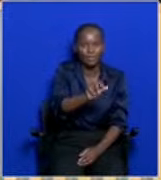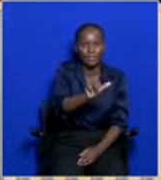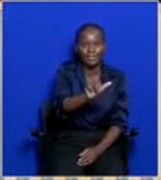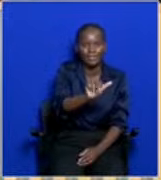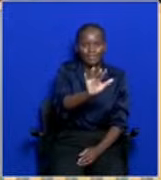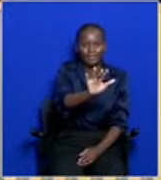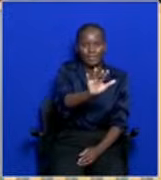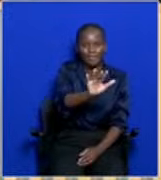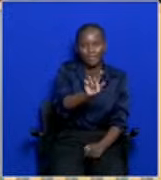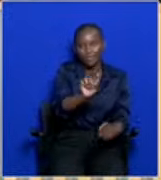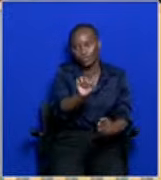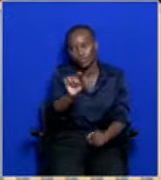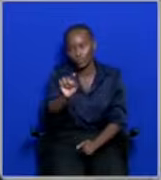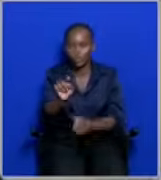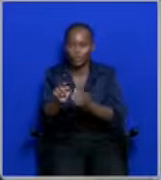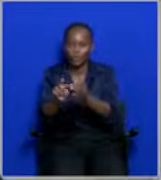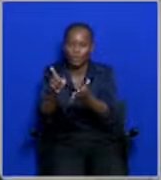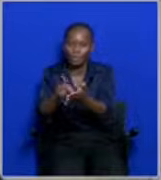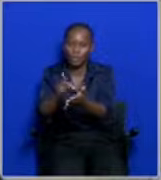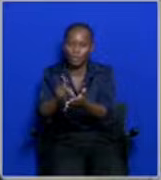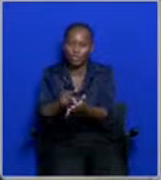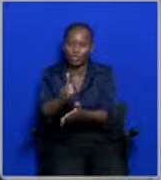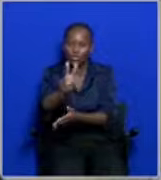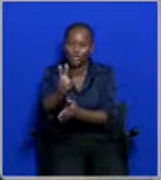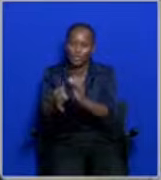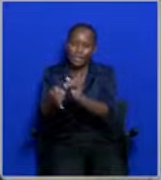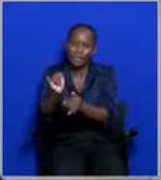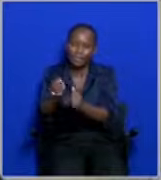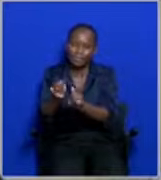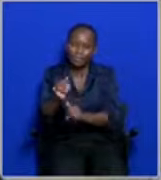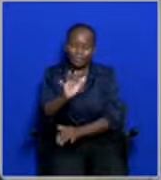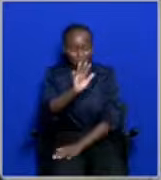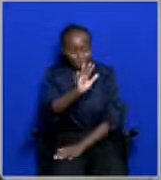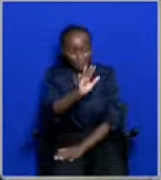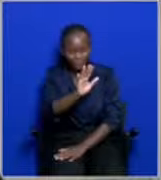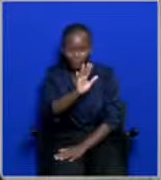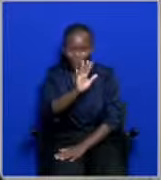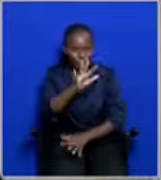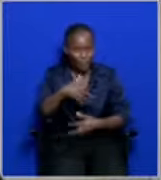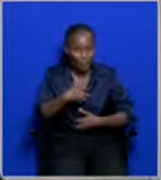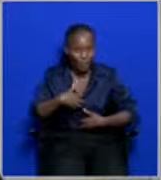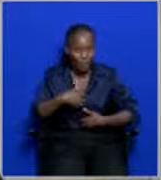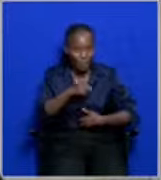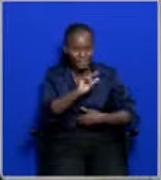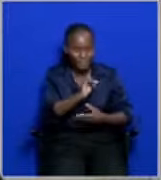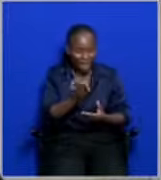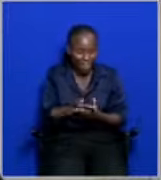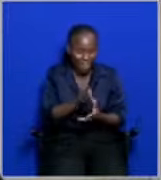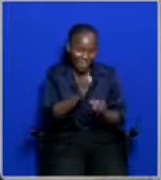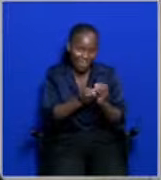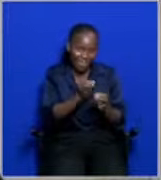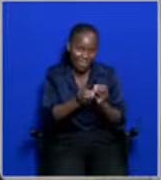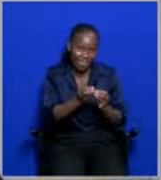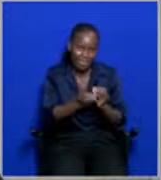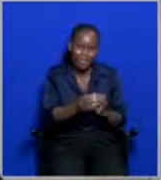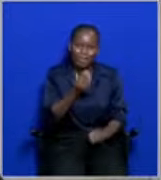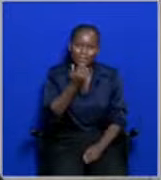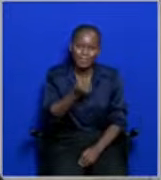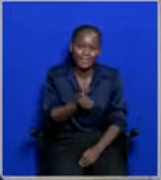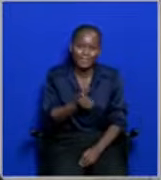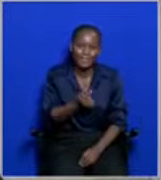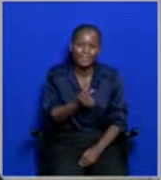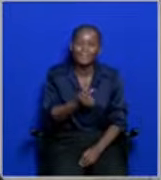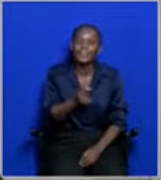the commissioners would make, we will come back, we'll come and readjust your files Rather accordingly. take us to whichever you want to take us